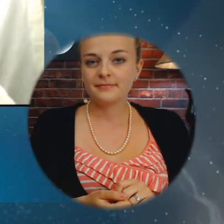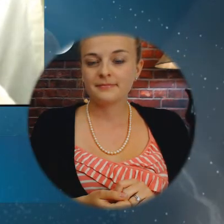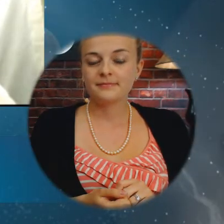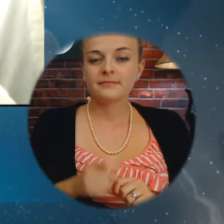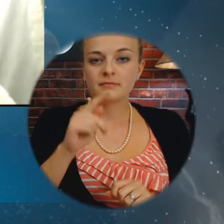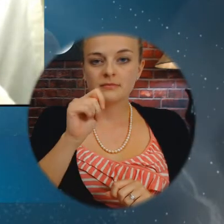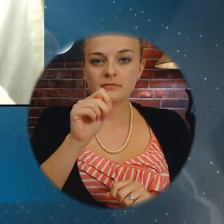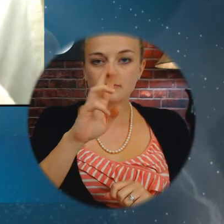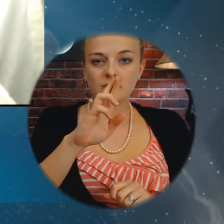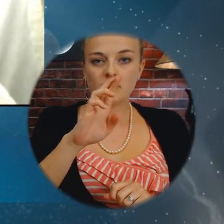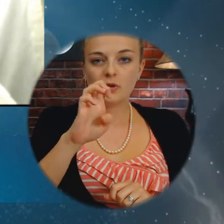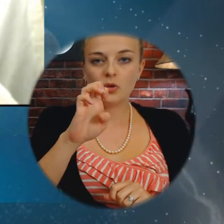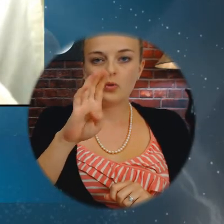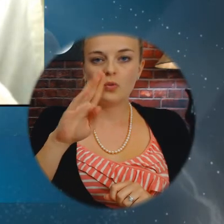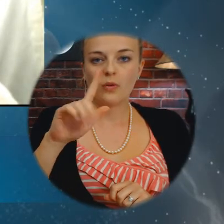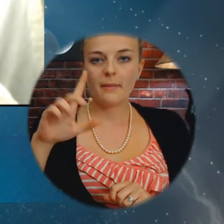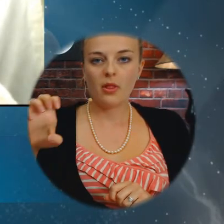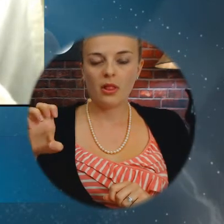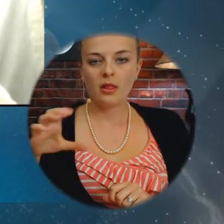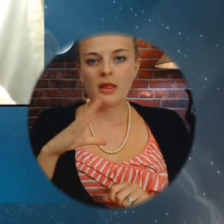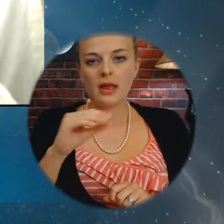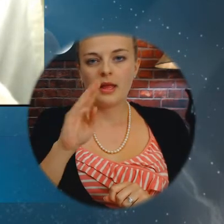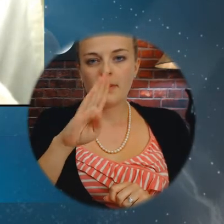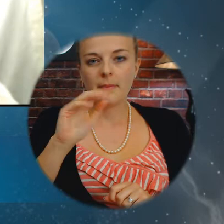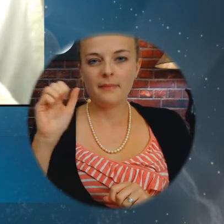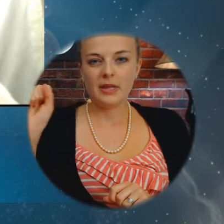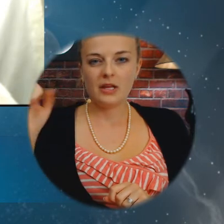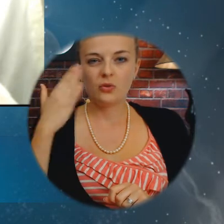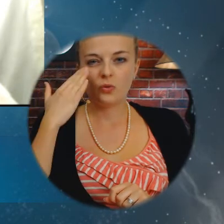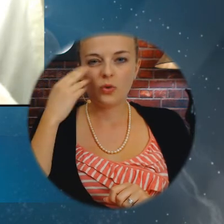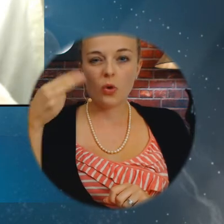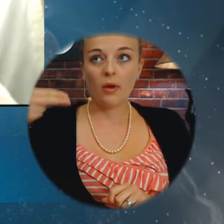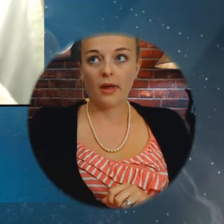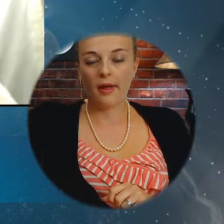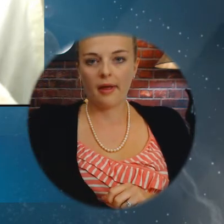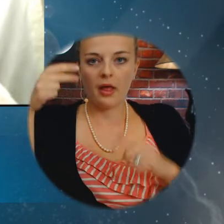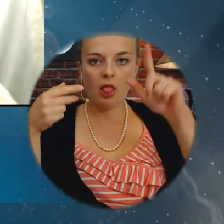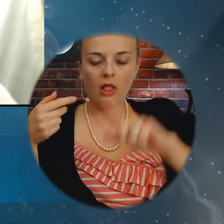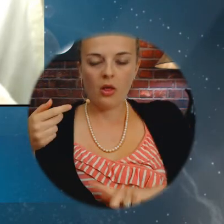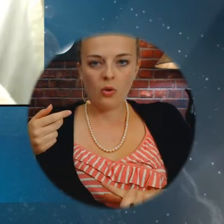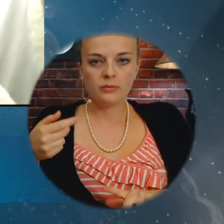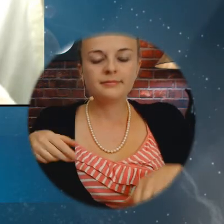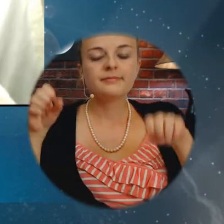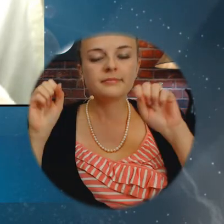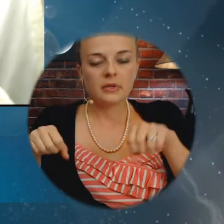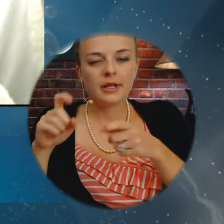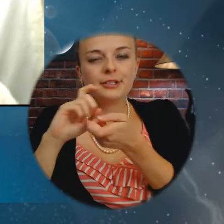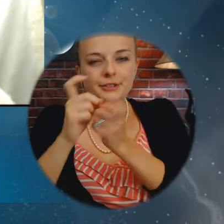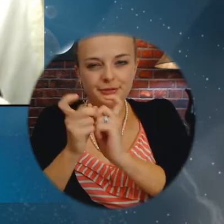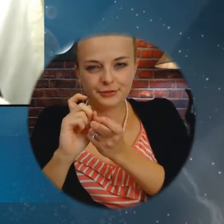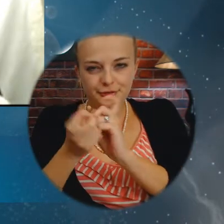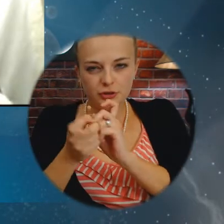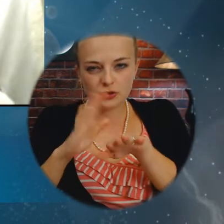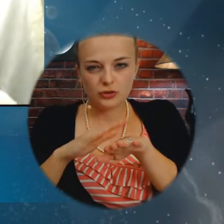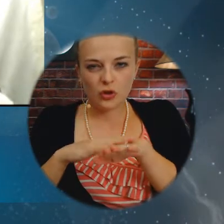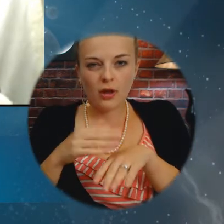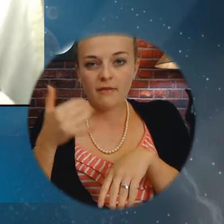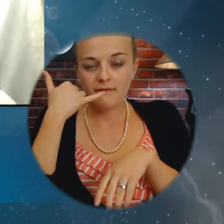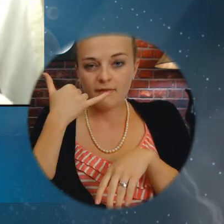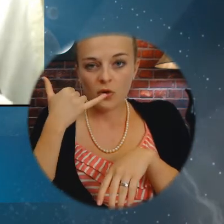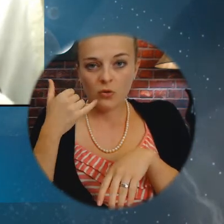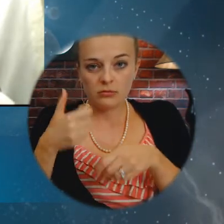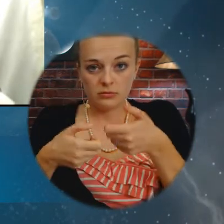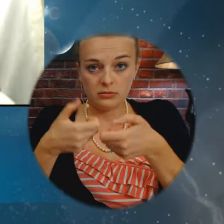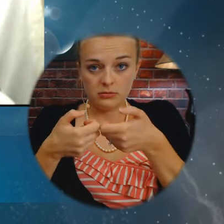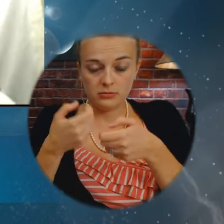primary one that's done for that because you're really going to be going into a program, for instance, where either it's going to be